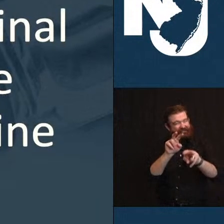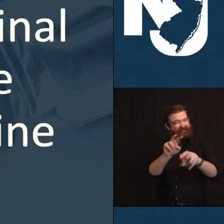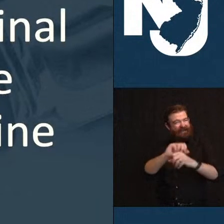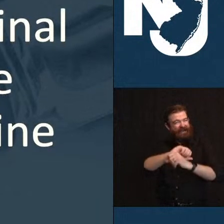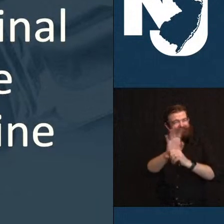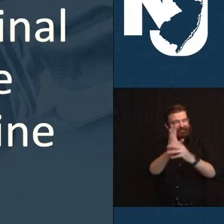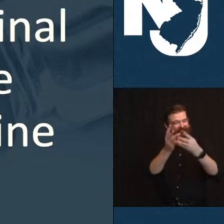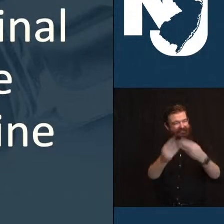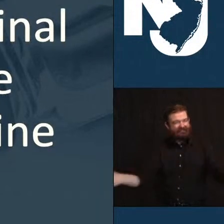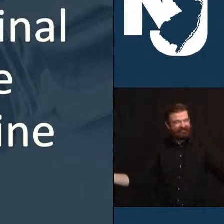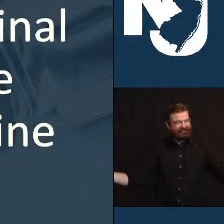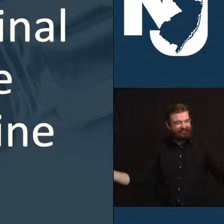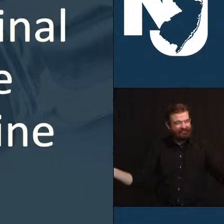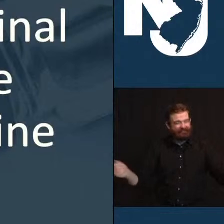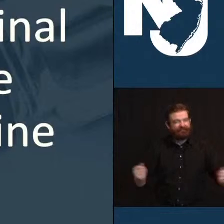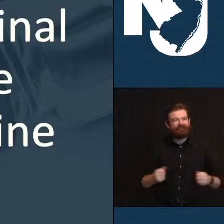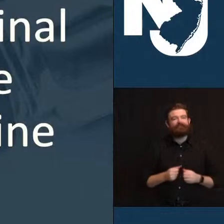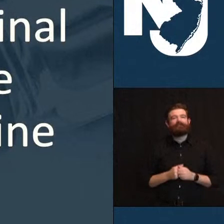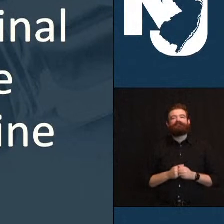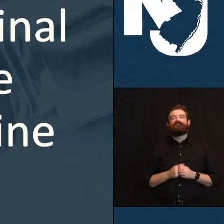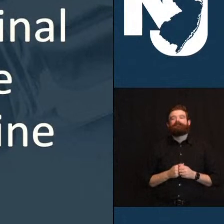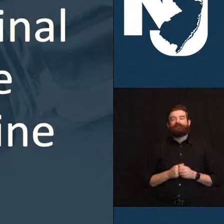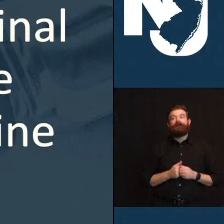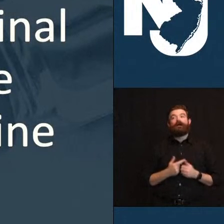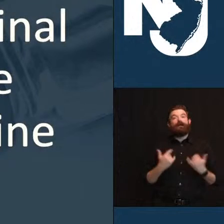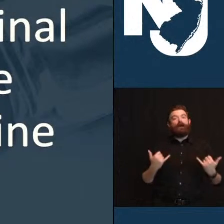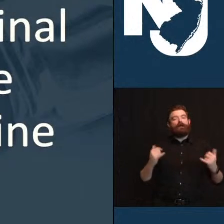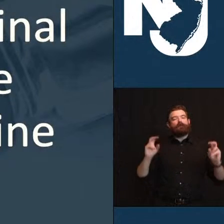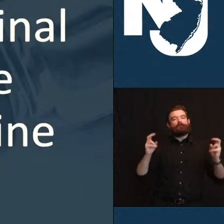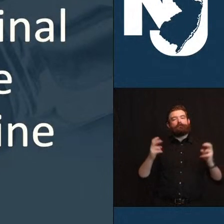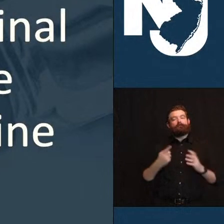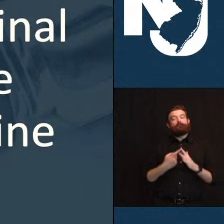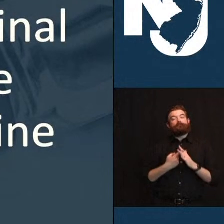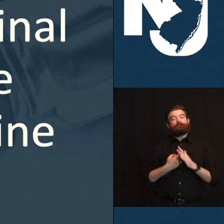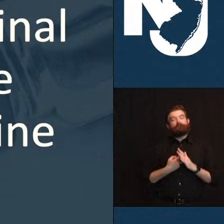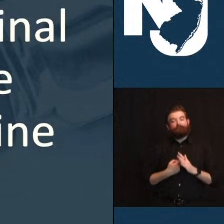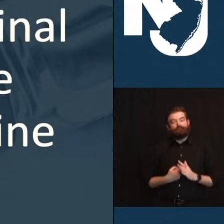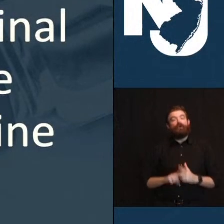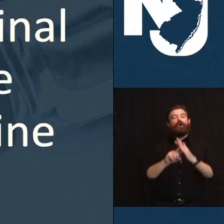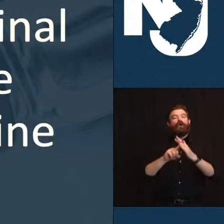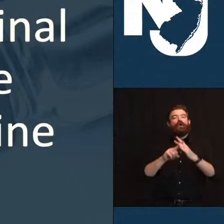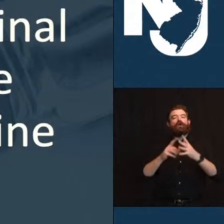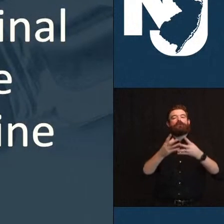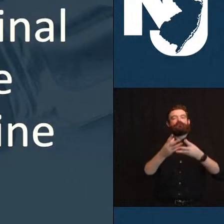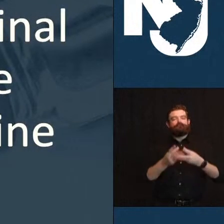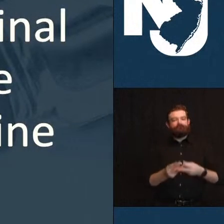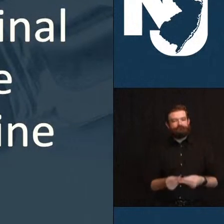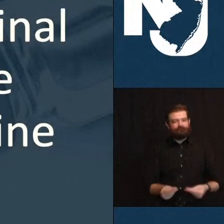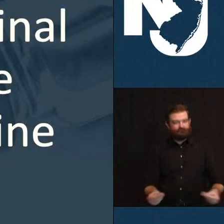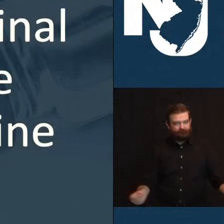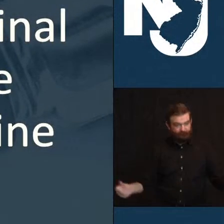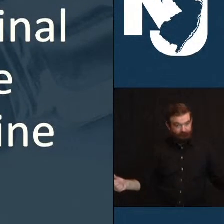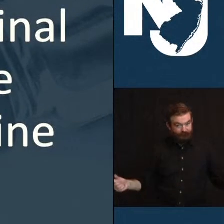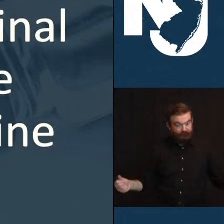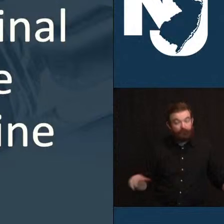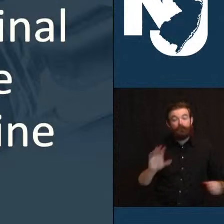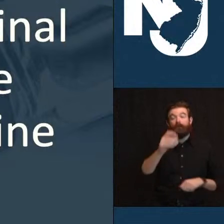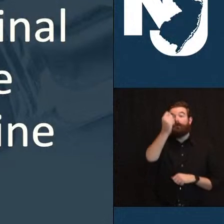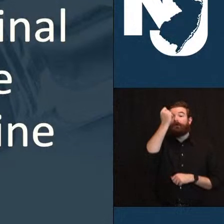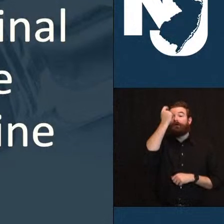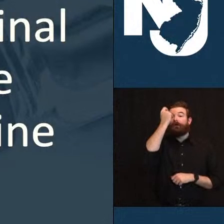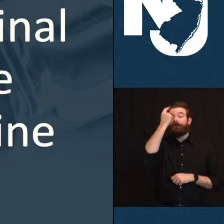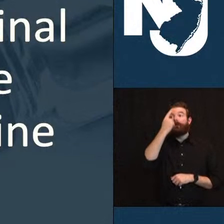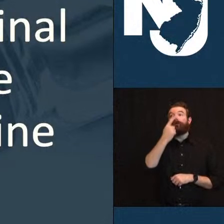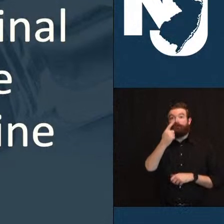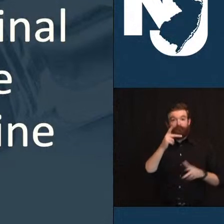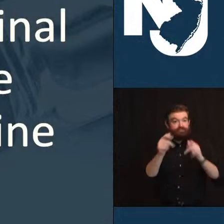the beginning of the end as opposed to the end of the beginning. It's not going to be overnight. It won't be a light switch, but we can finally begin to sense